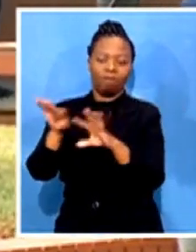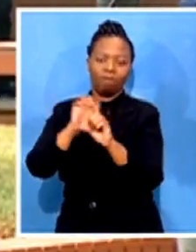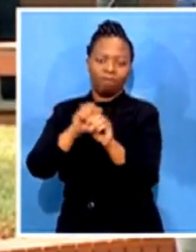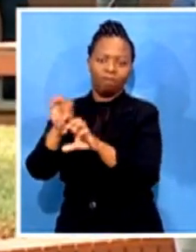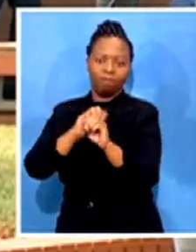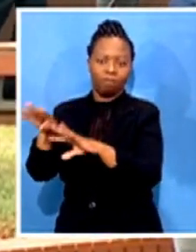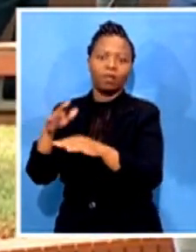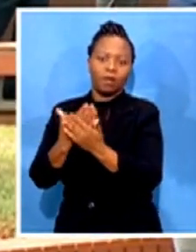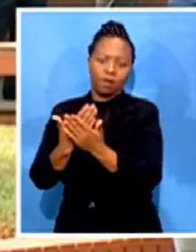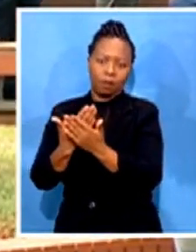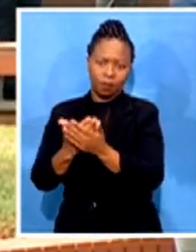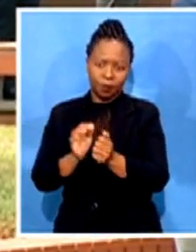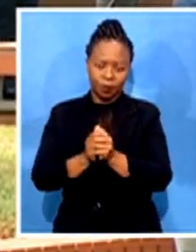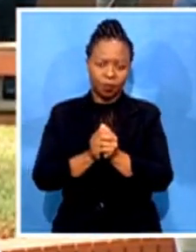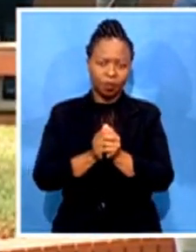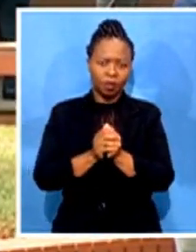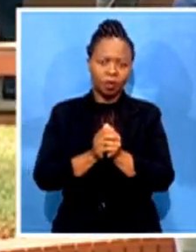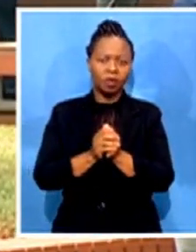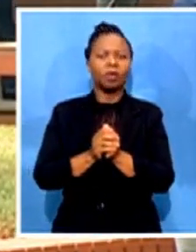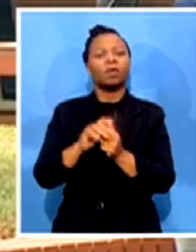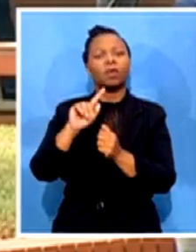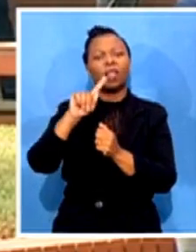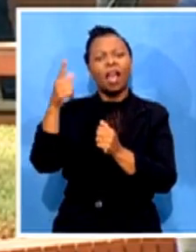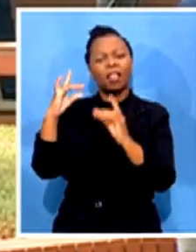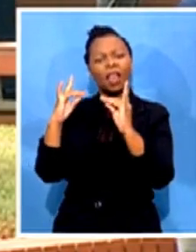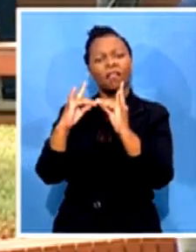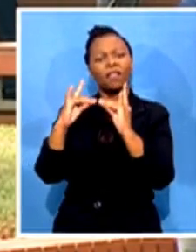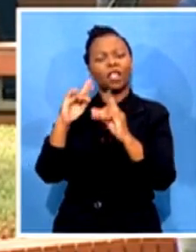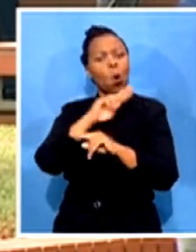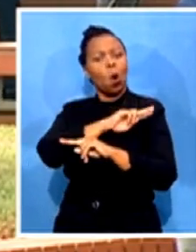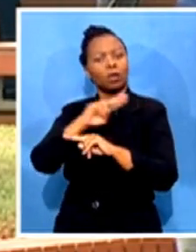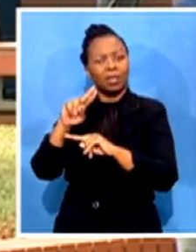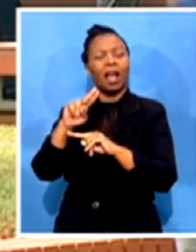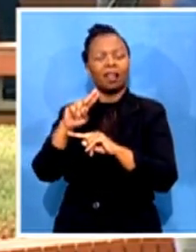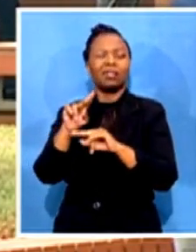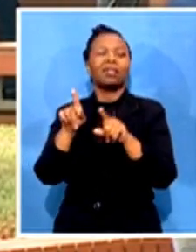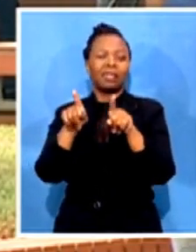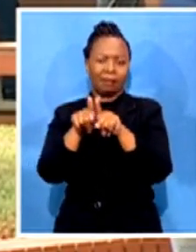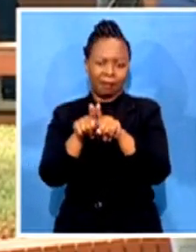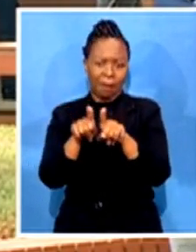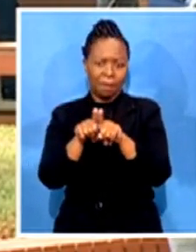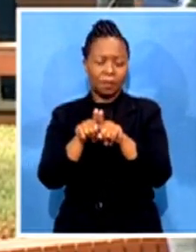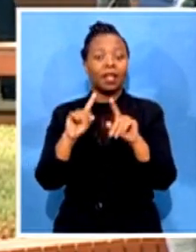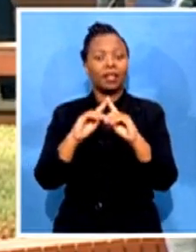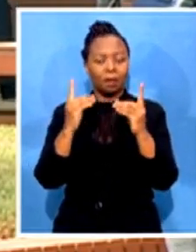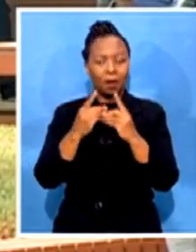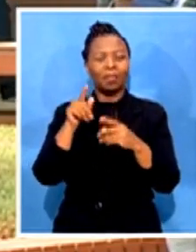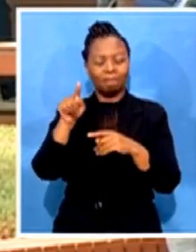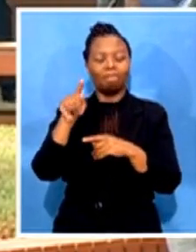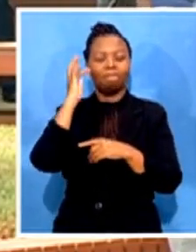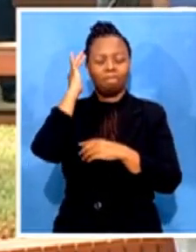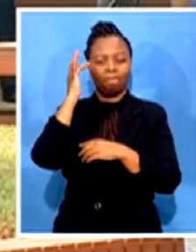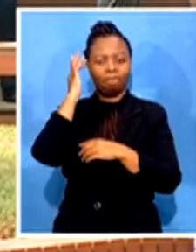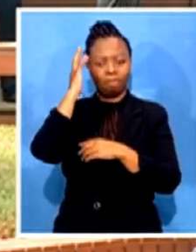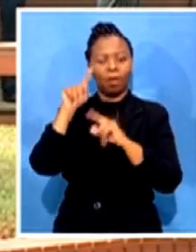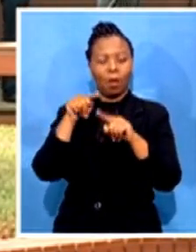and other field hospitals, it is the same. The department is considering that. But we are not at a stage where we should